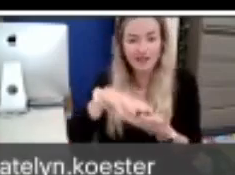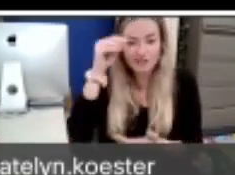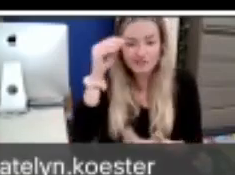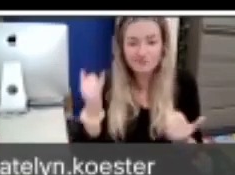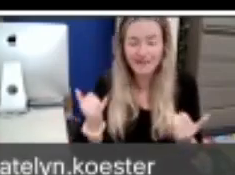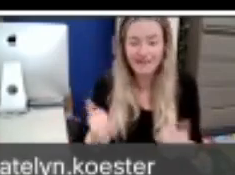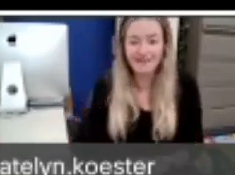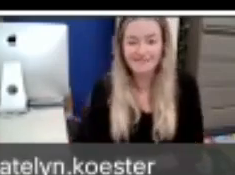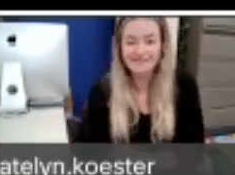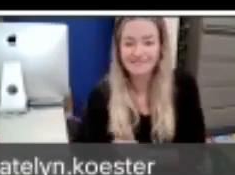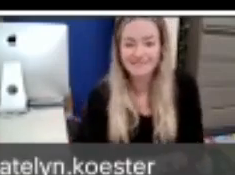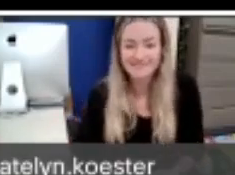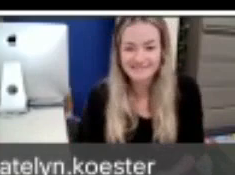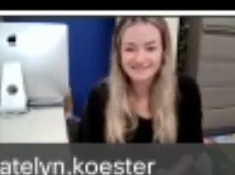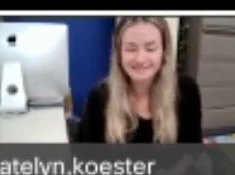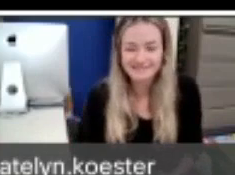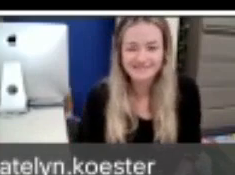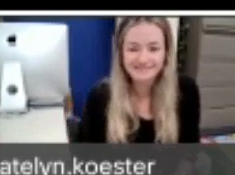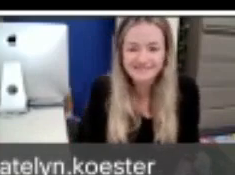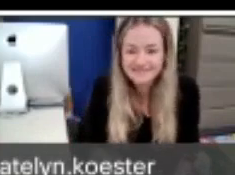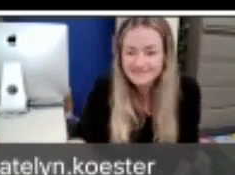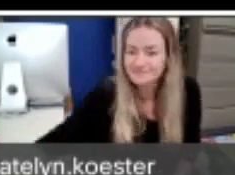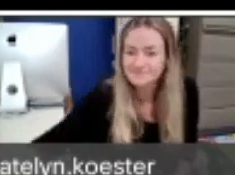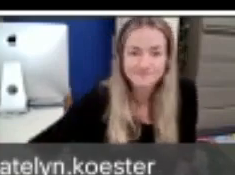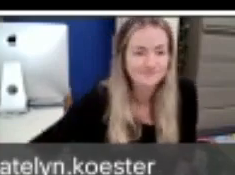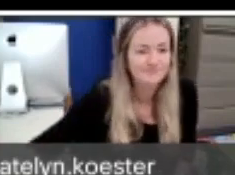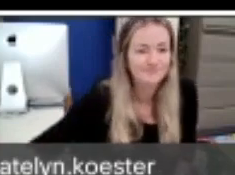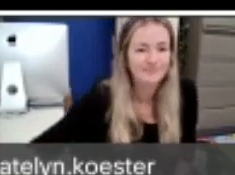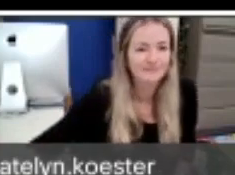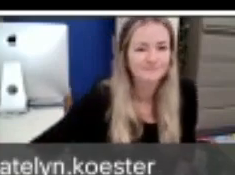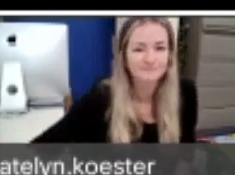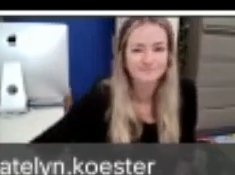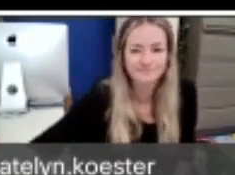Any phrase? Is there something you want to learn for today?